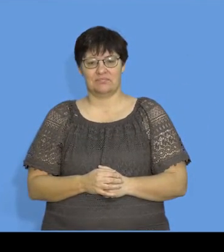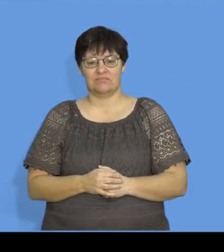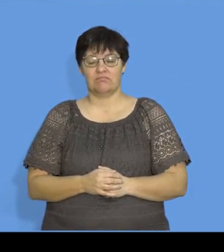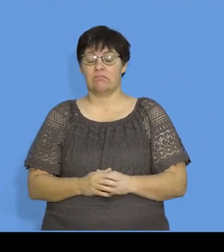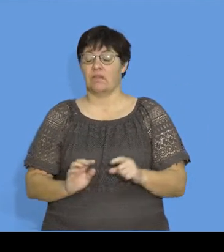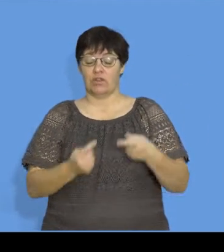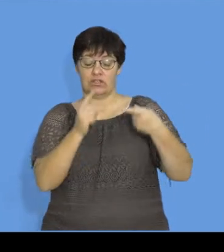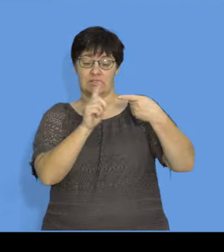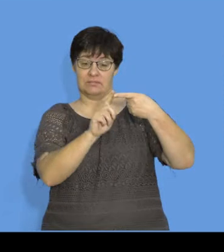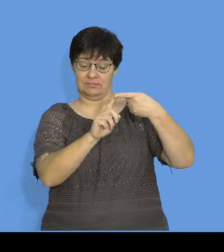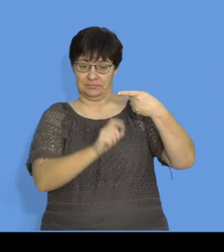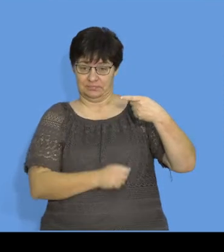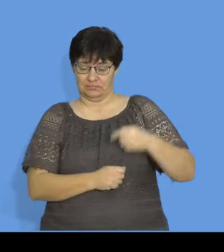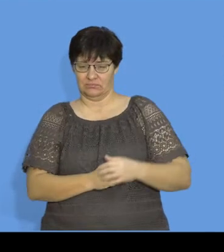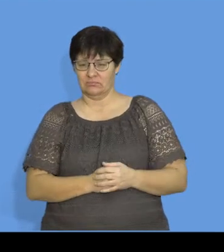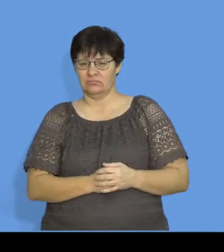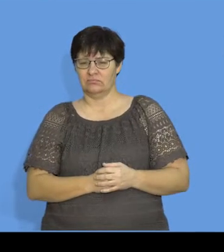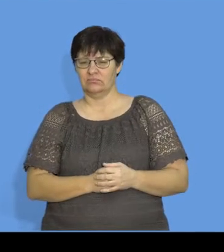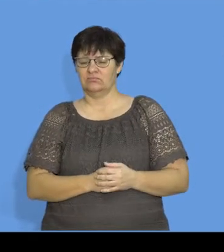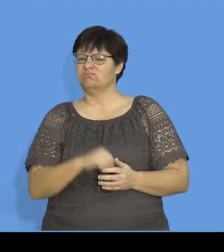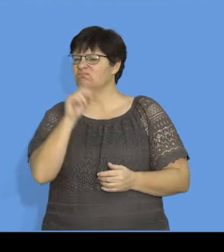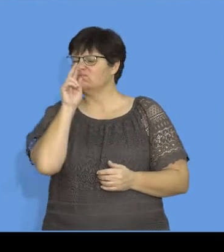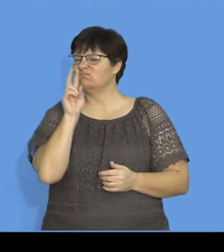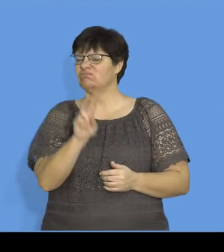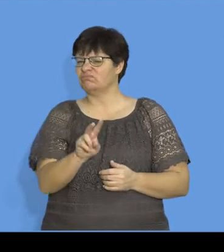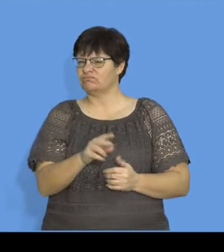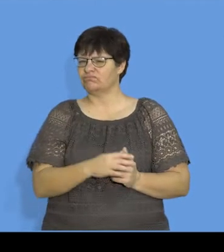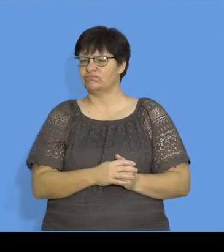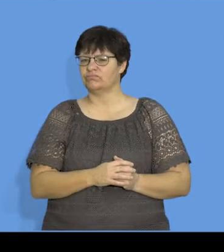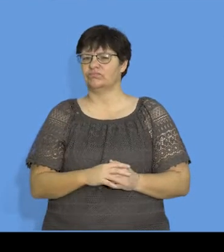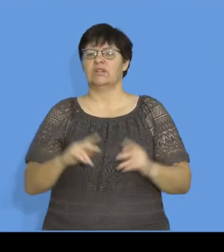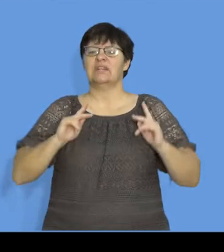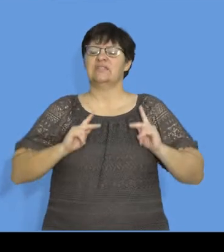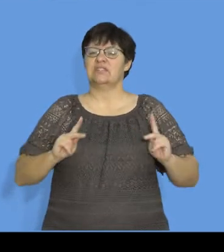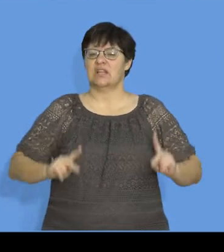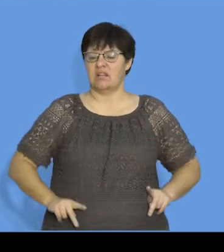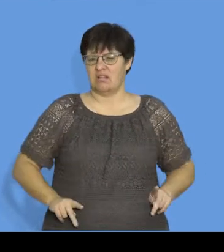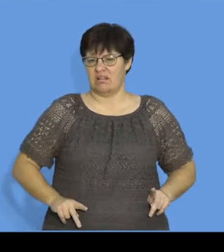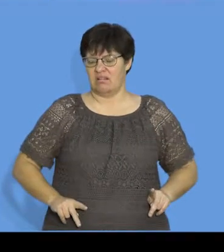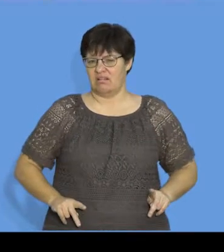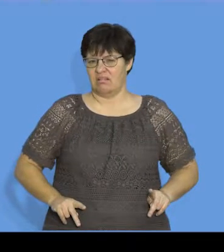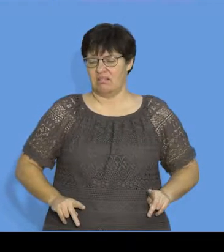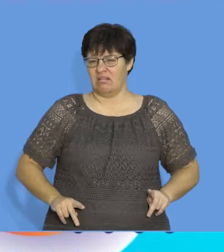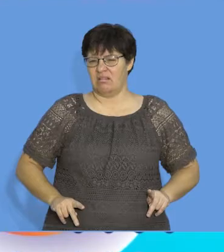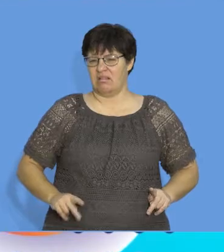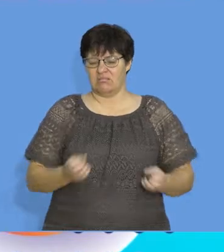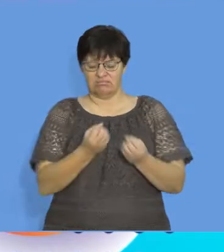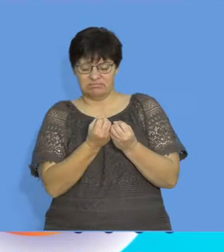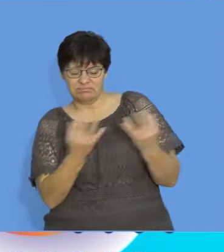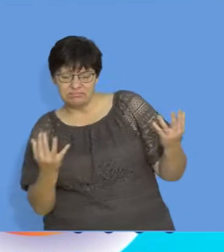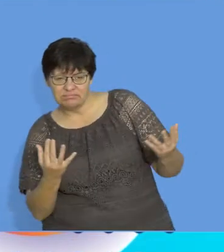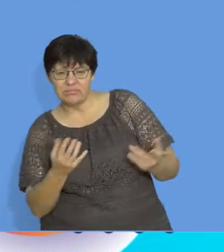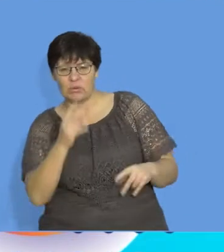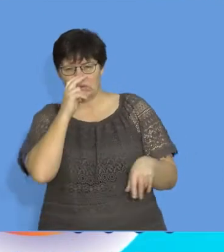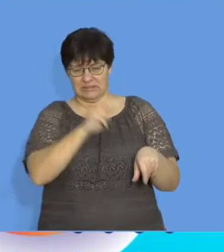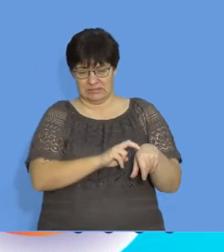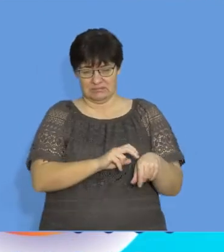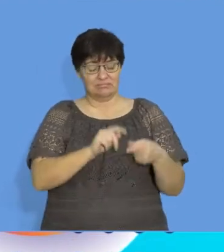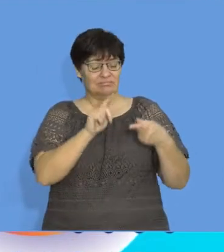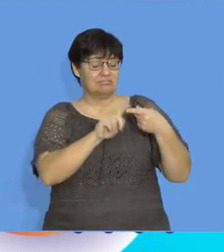First of all, let's go through some of the physical quantities we're going to deal with. So you need to know their